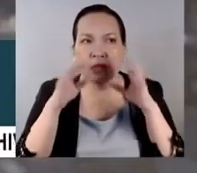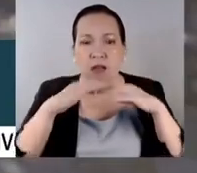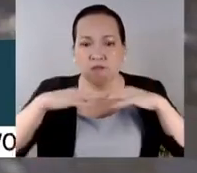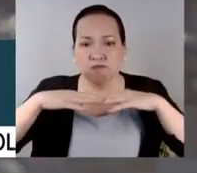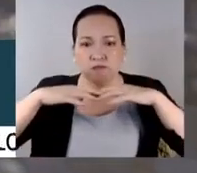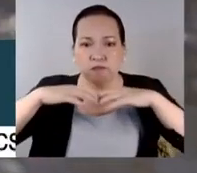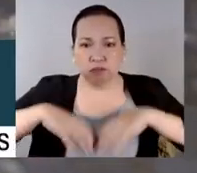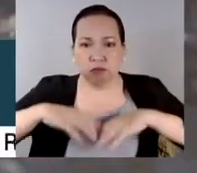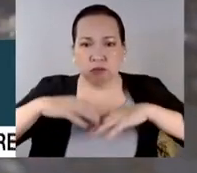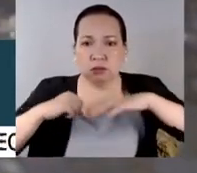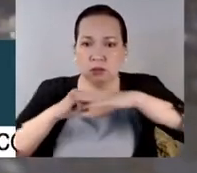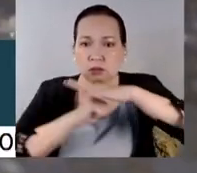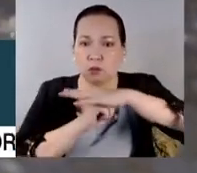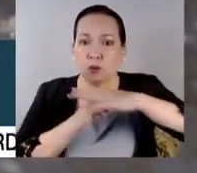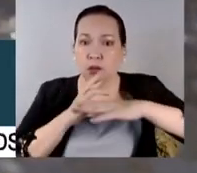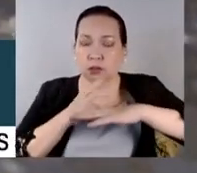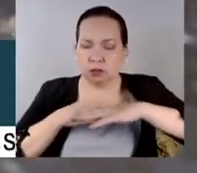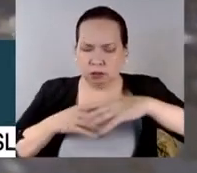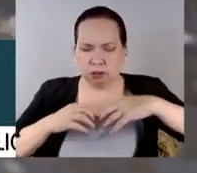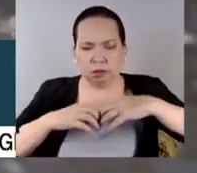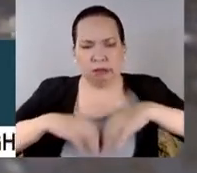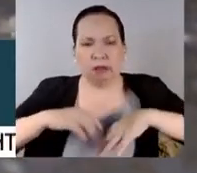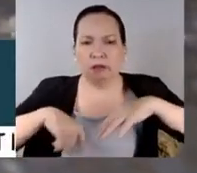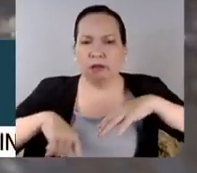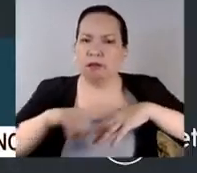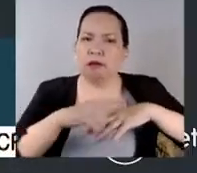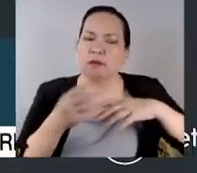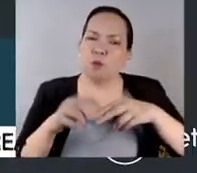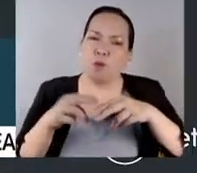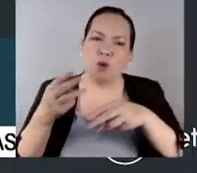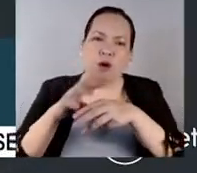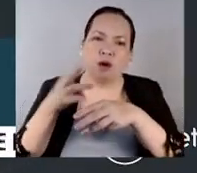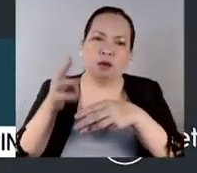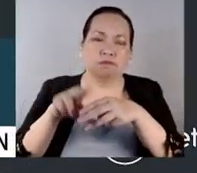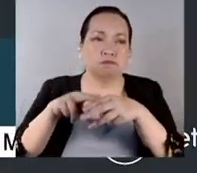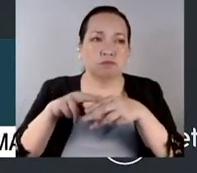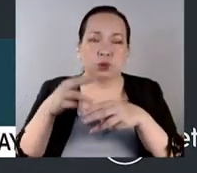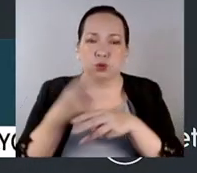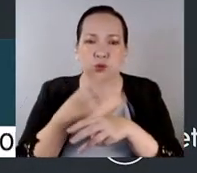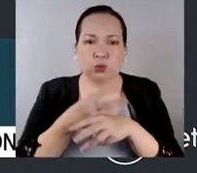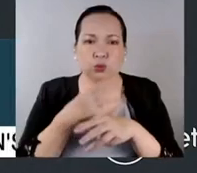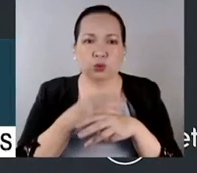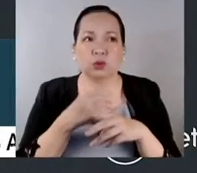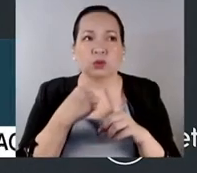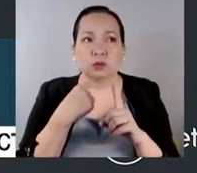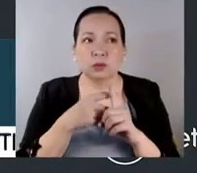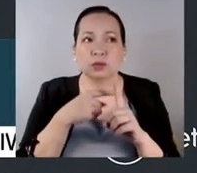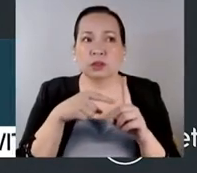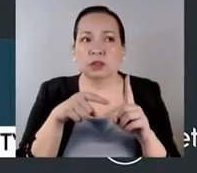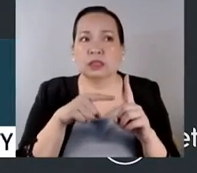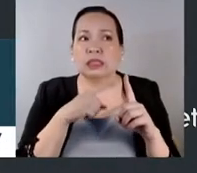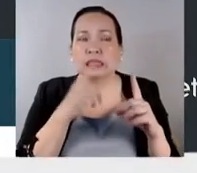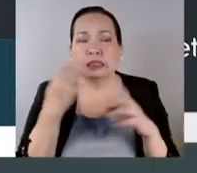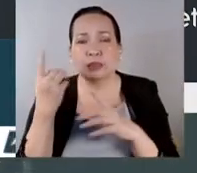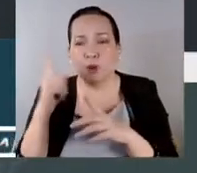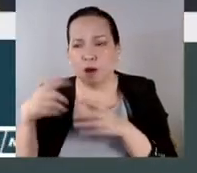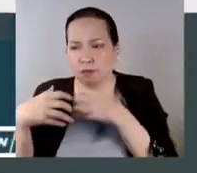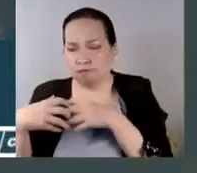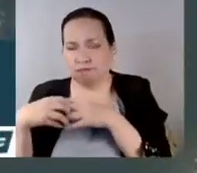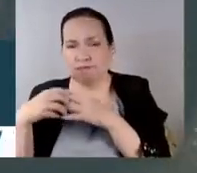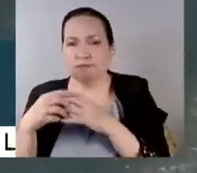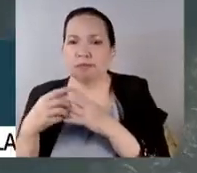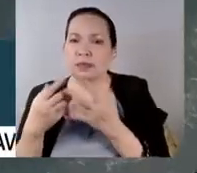only grow. The facility is part of the Kakhovka hydroelectric station that not only supplies water to the Russian-annexed